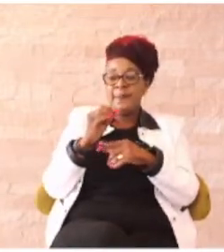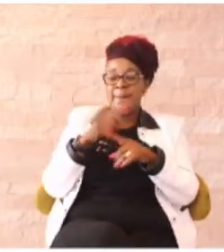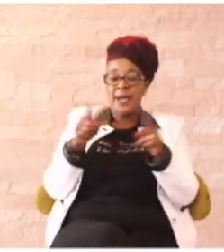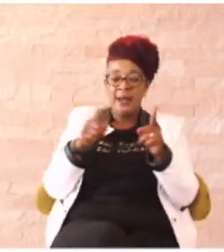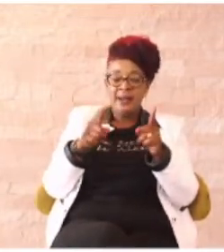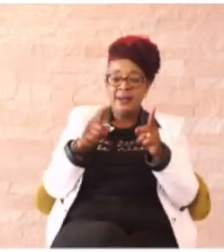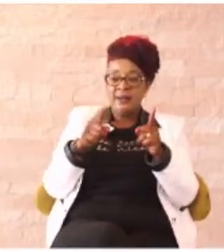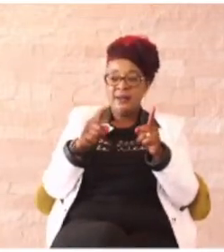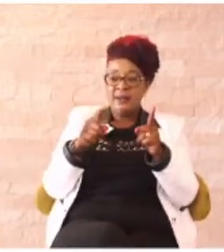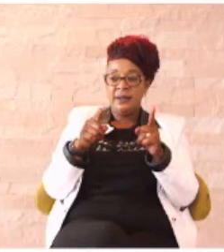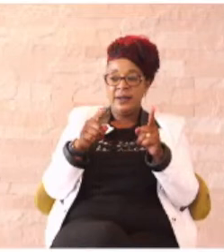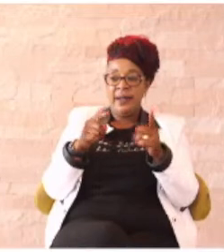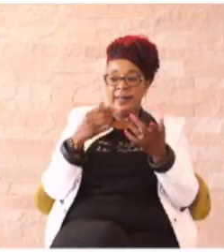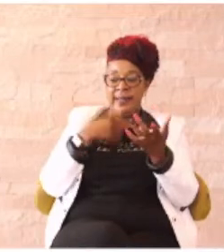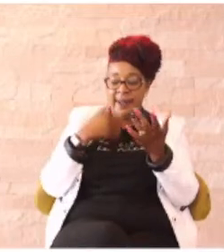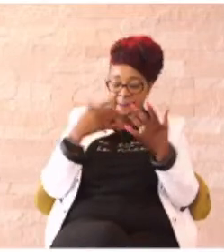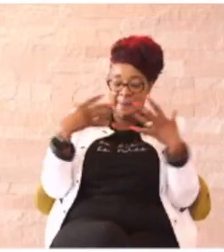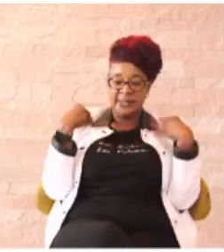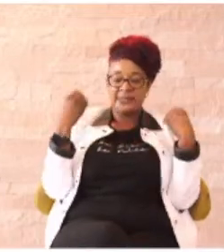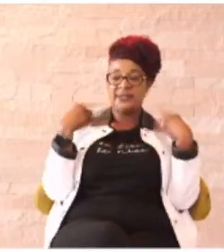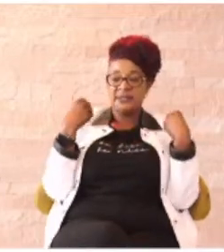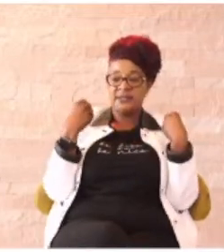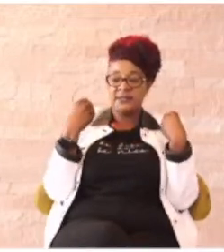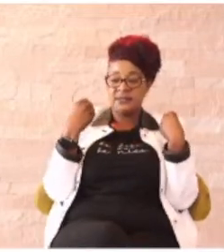they are starting practicing it.